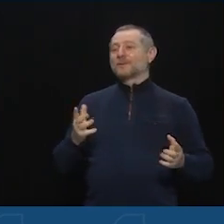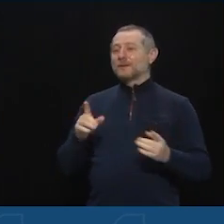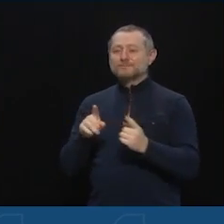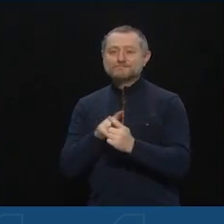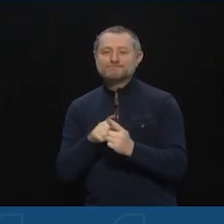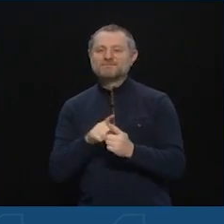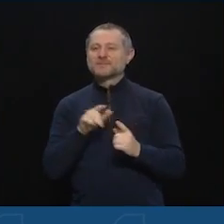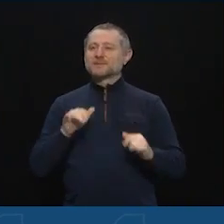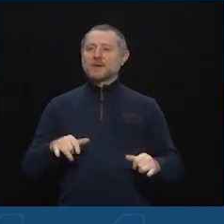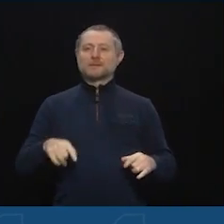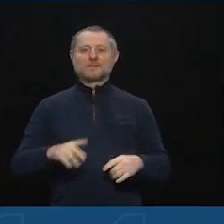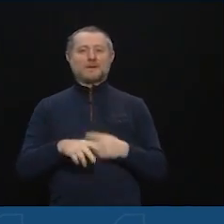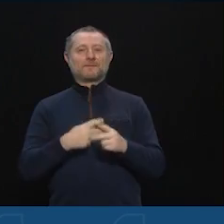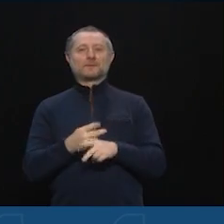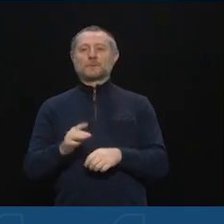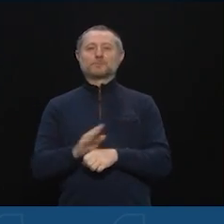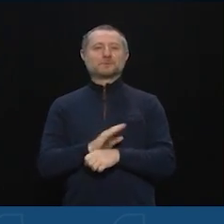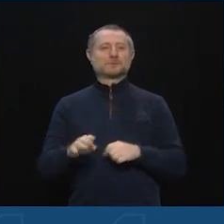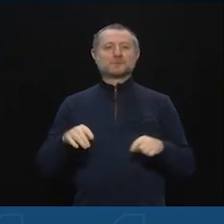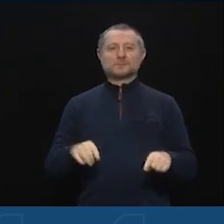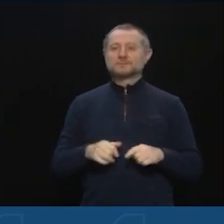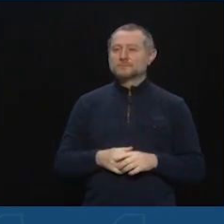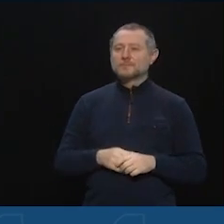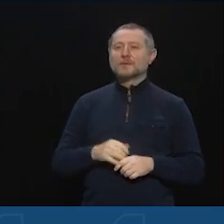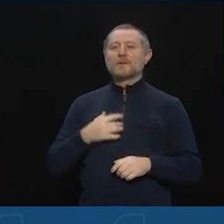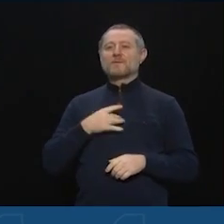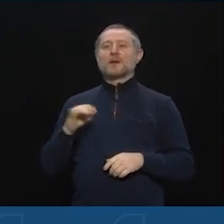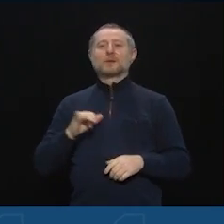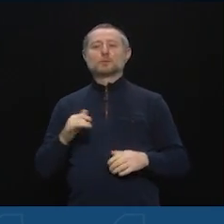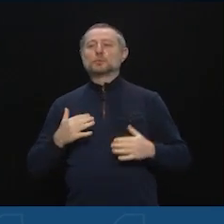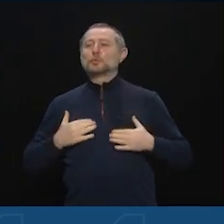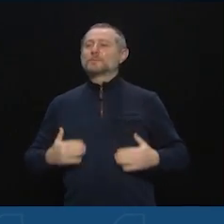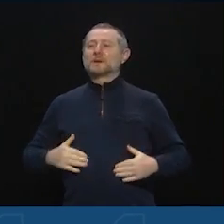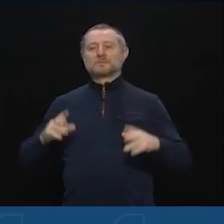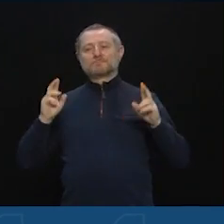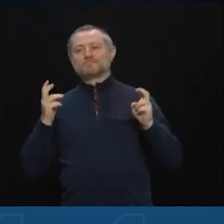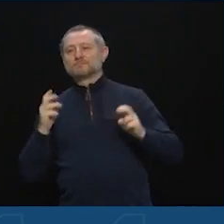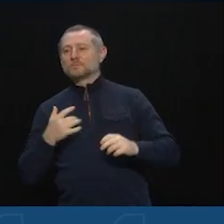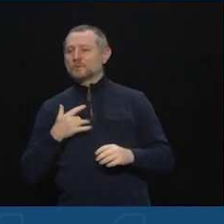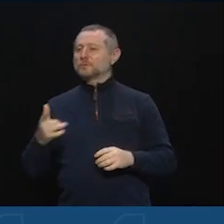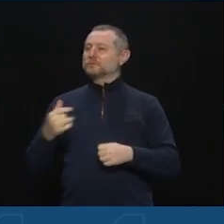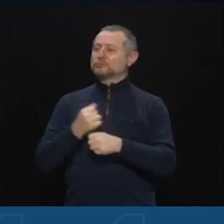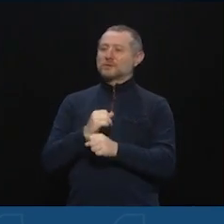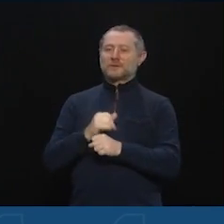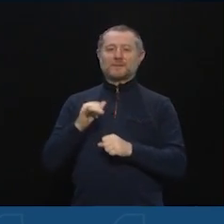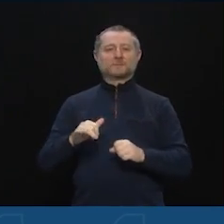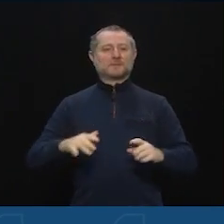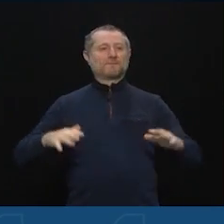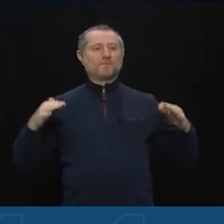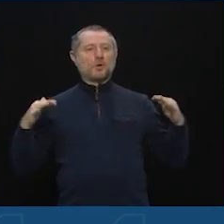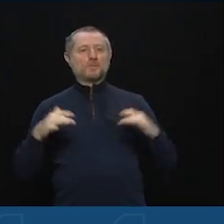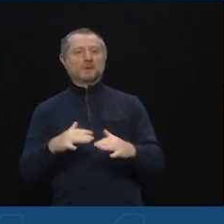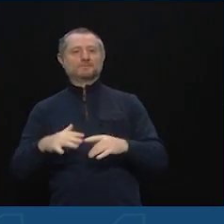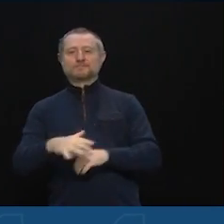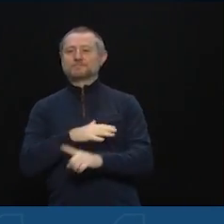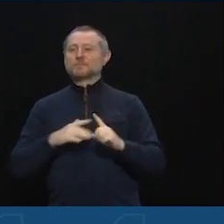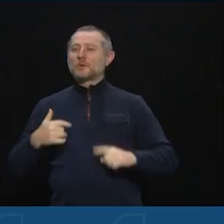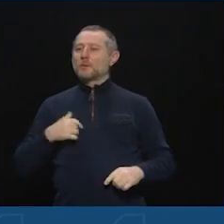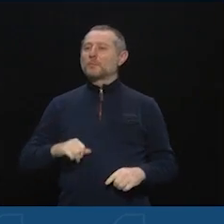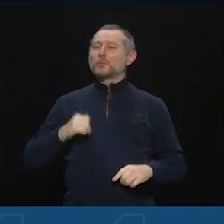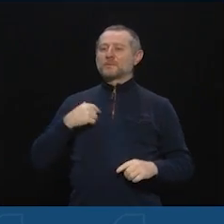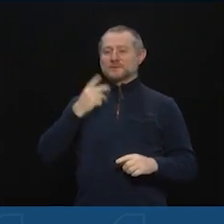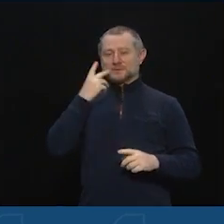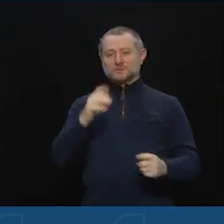just feeling very human again. And that's the environment that you've created here. And I'm so proud that a change in our